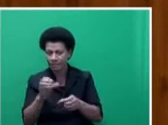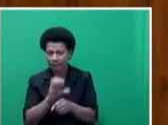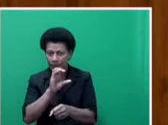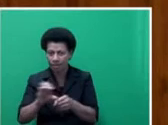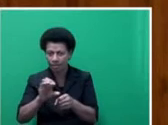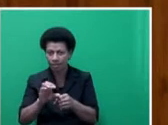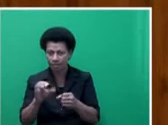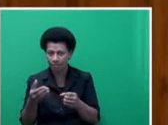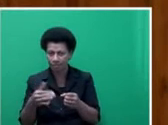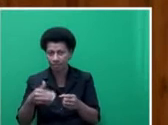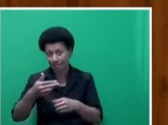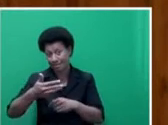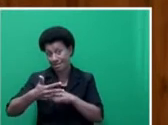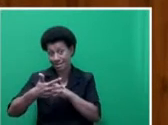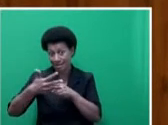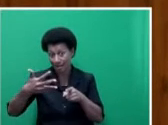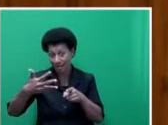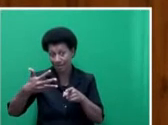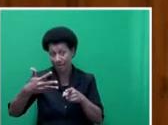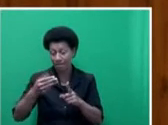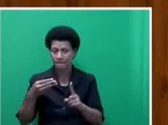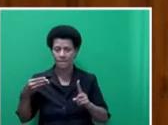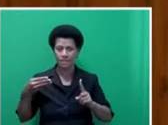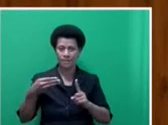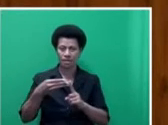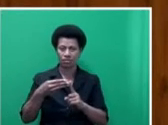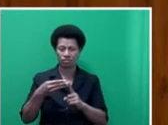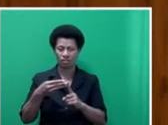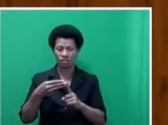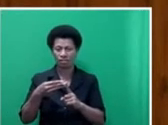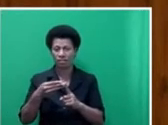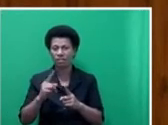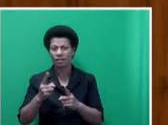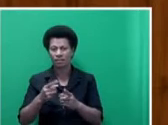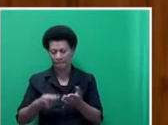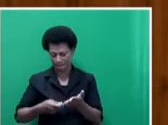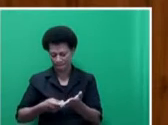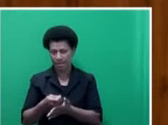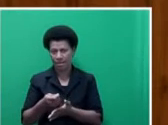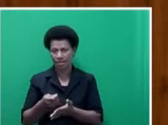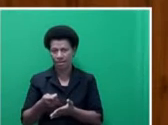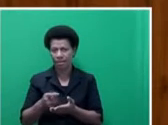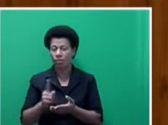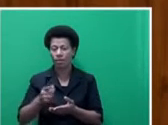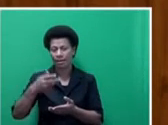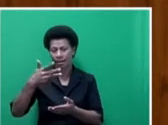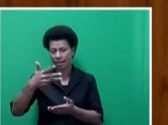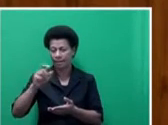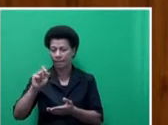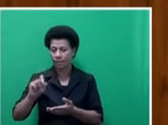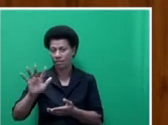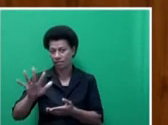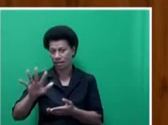these 9 major investments have paid till to date $8.5 million to the